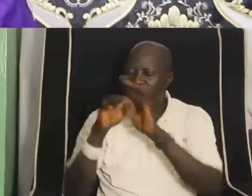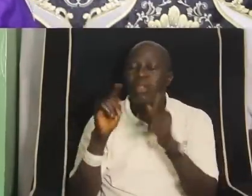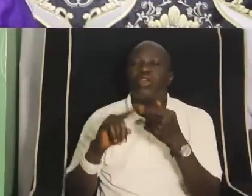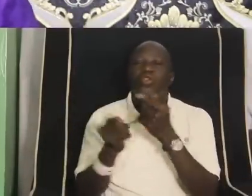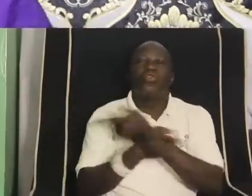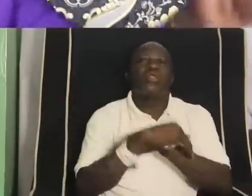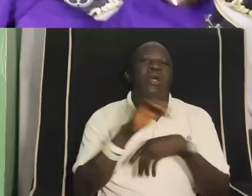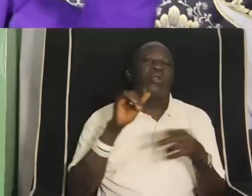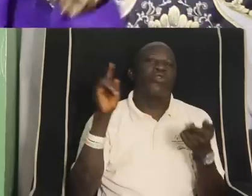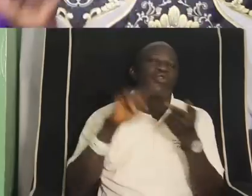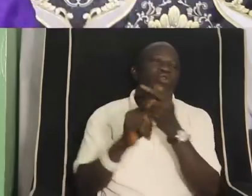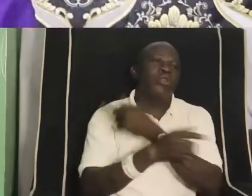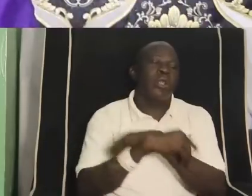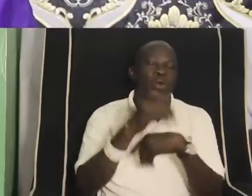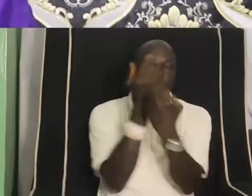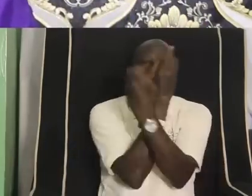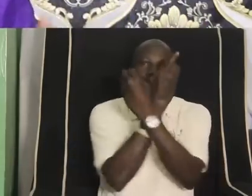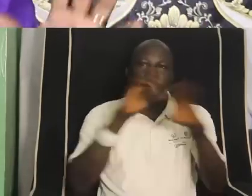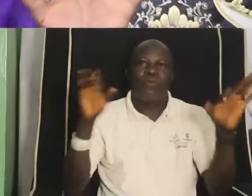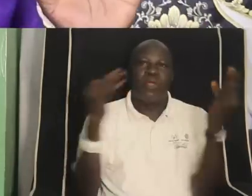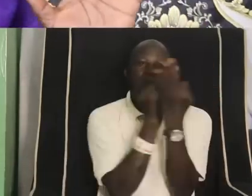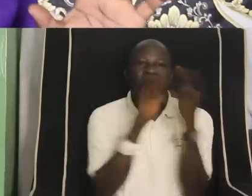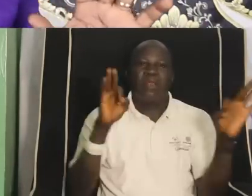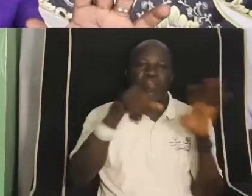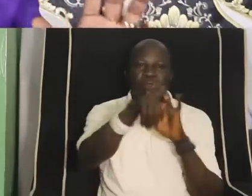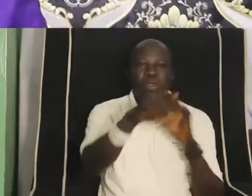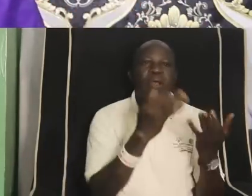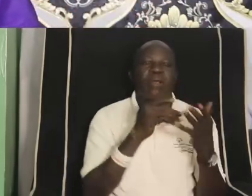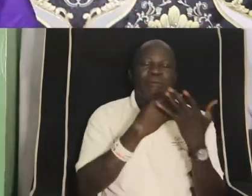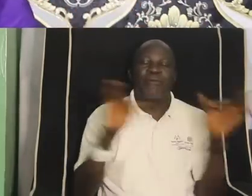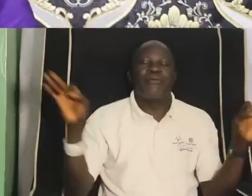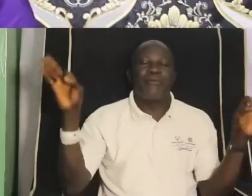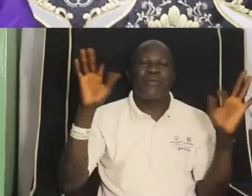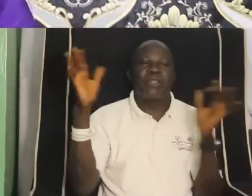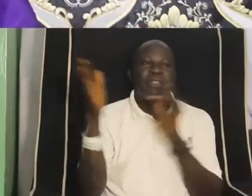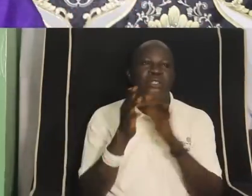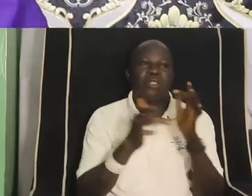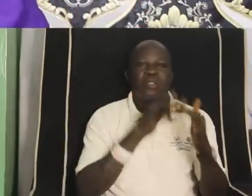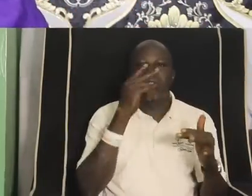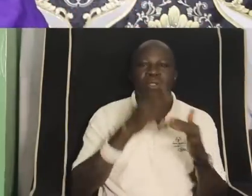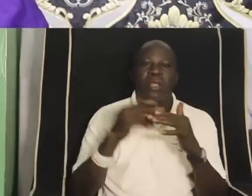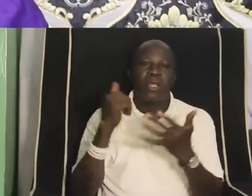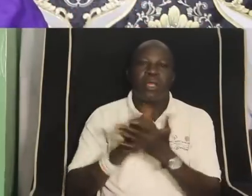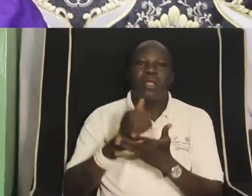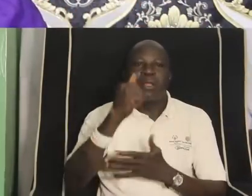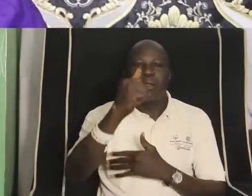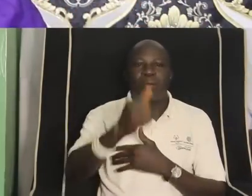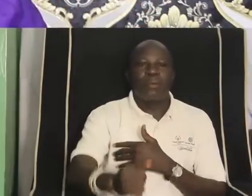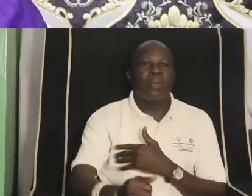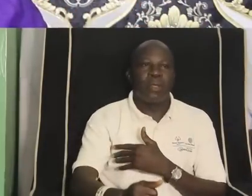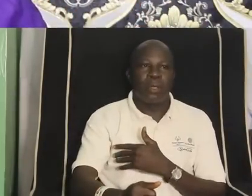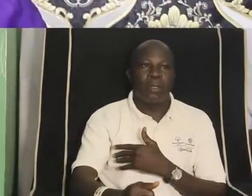lone today and today atu osile you are delivered wa do minera you will be free Jesus oluwa wa